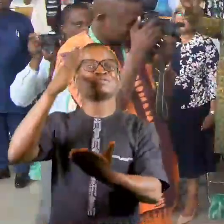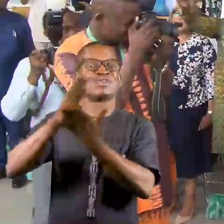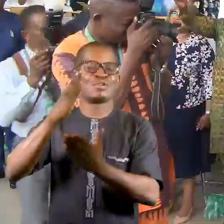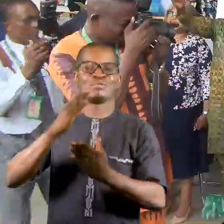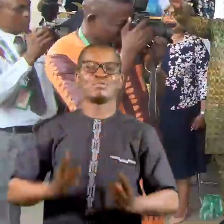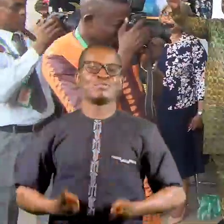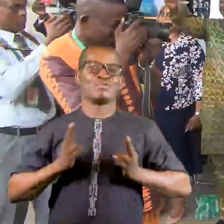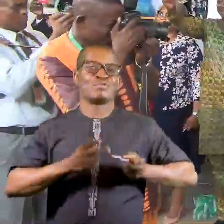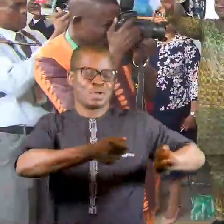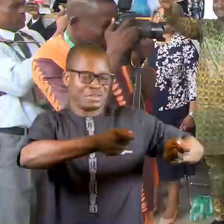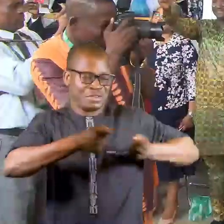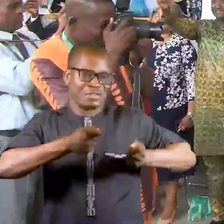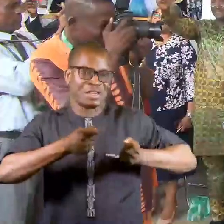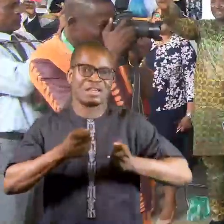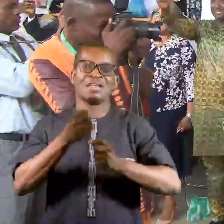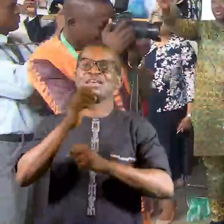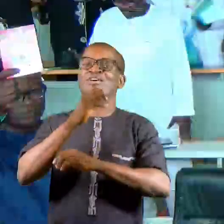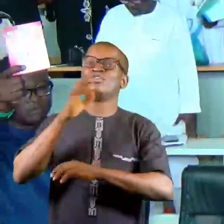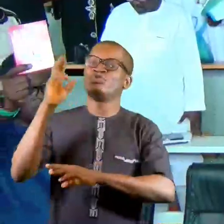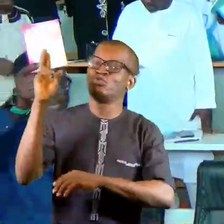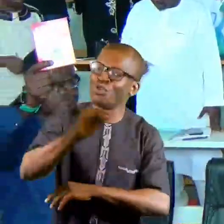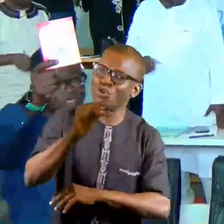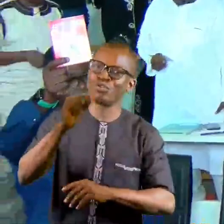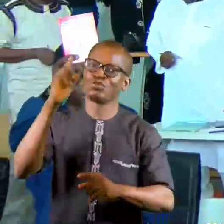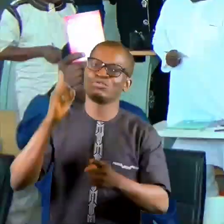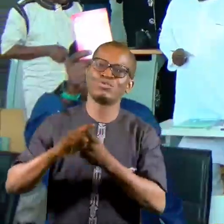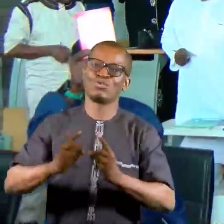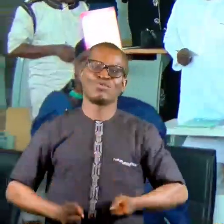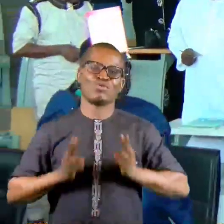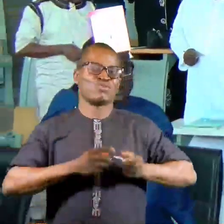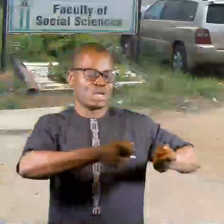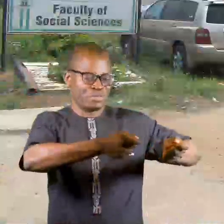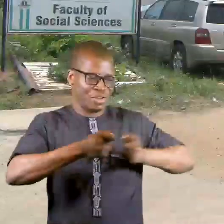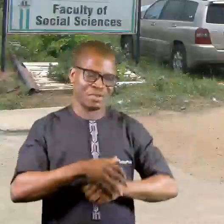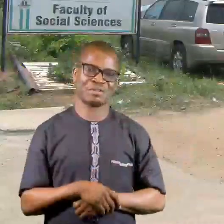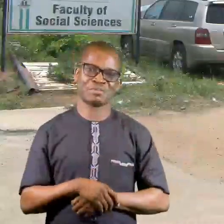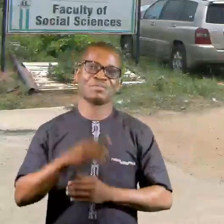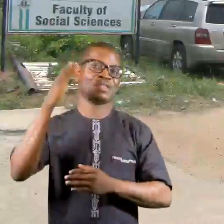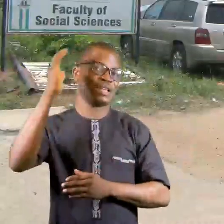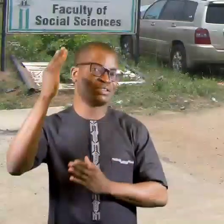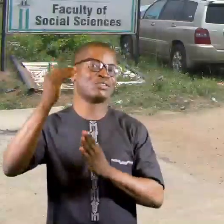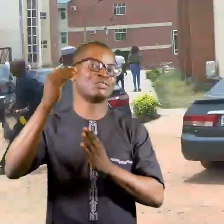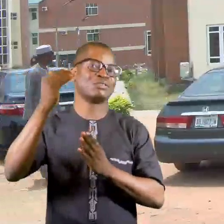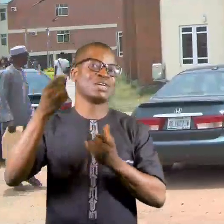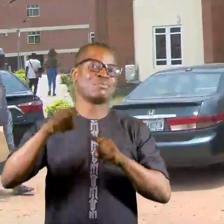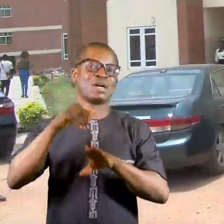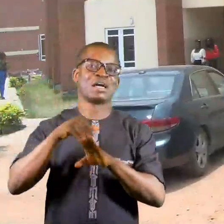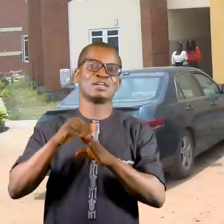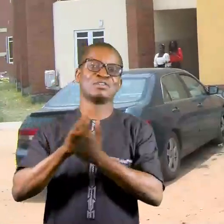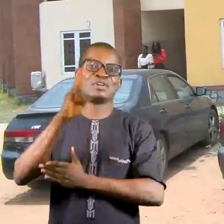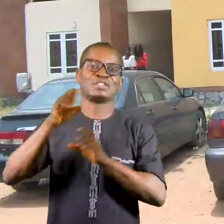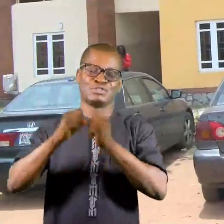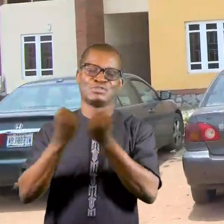Stop human trafficking. Say no to human trafficking. The lecture series was held at the